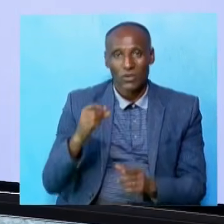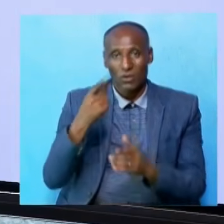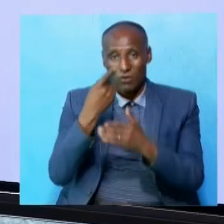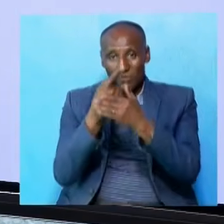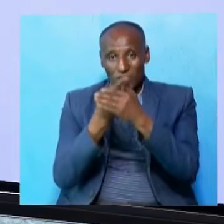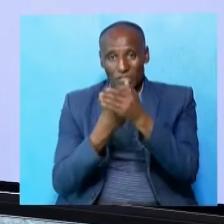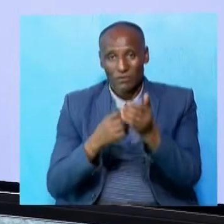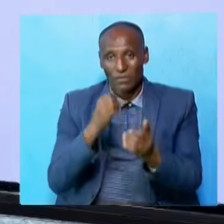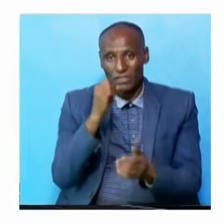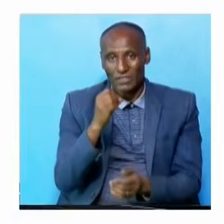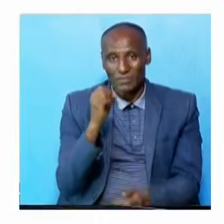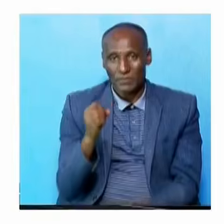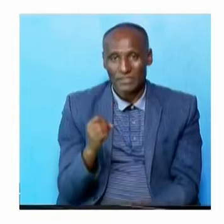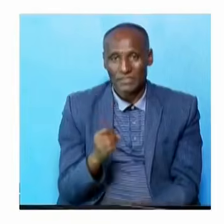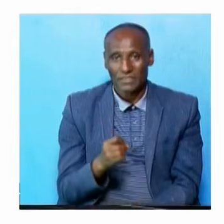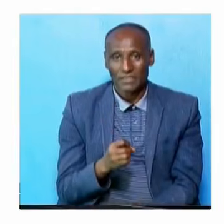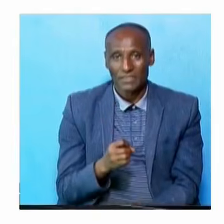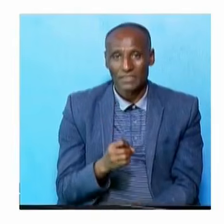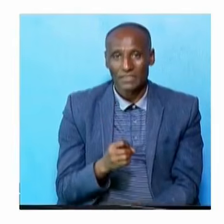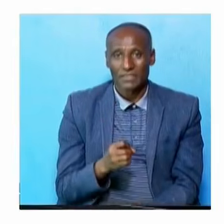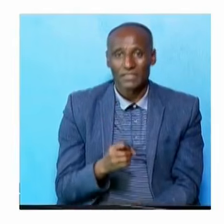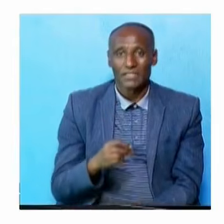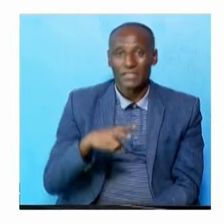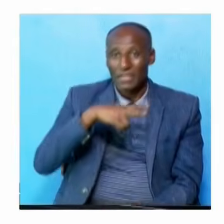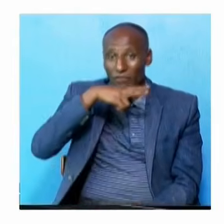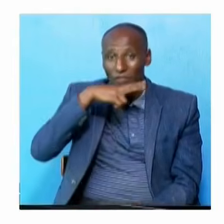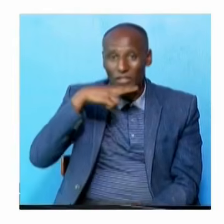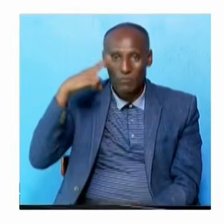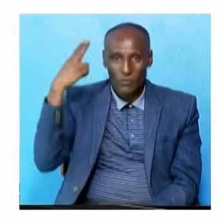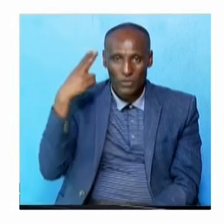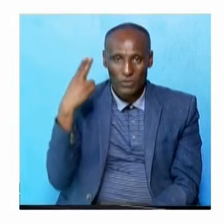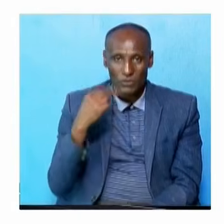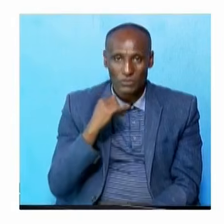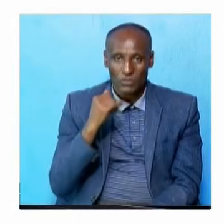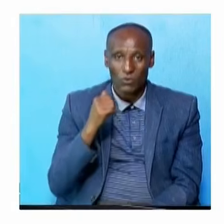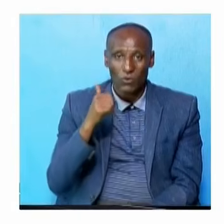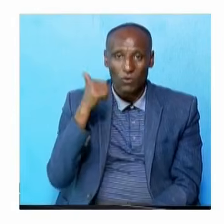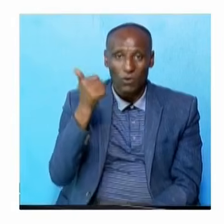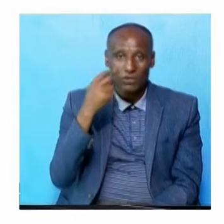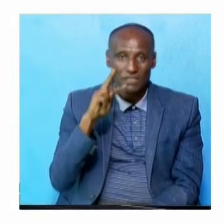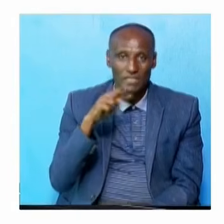subject, then the auxiliary you use is what? Was.